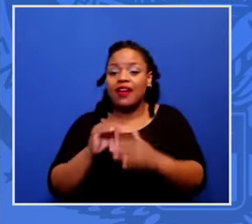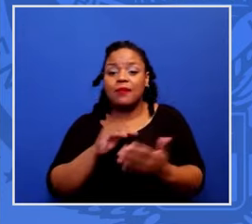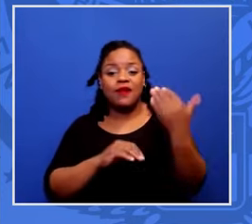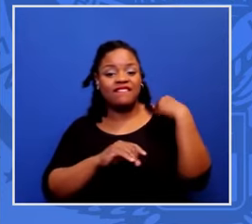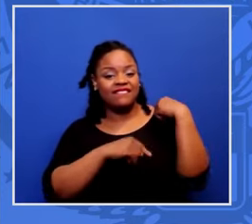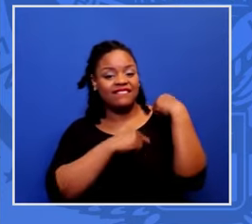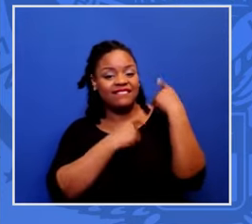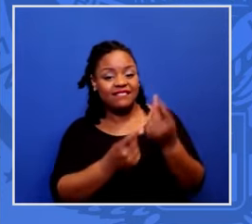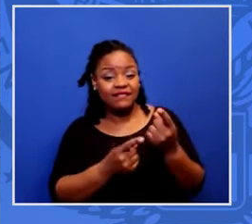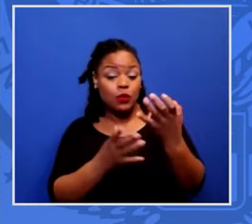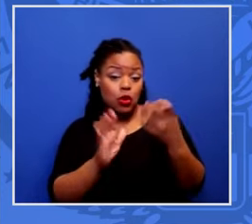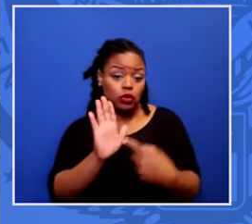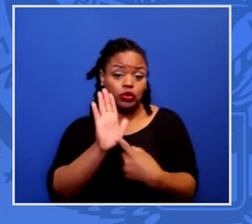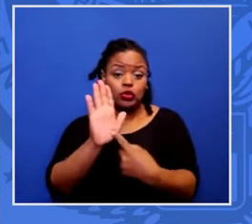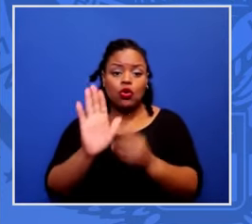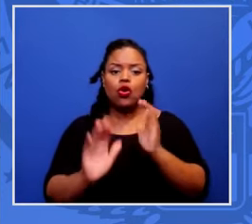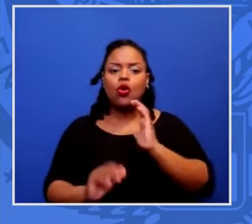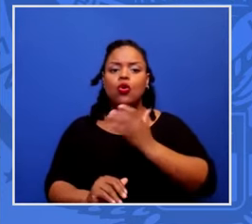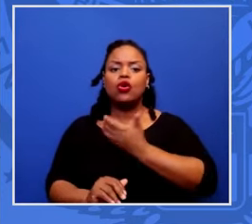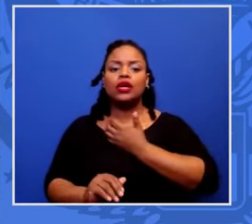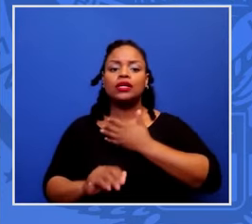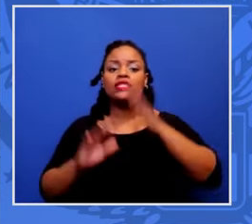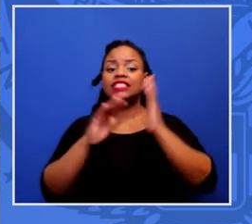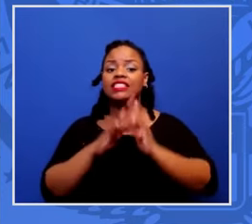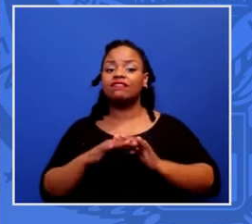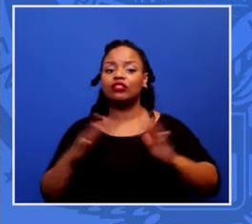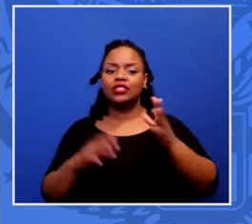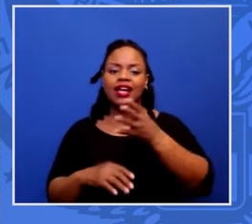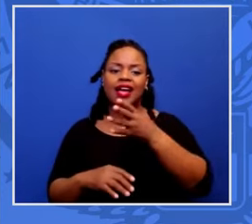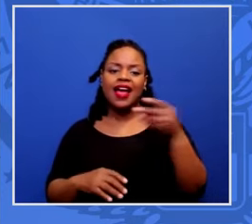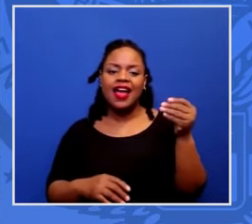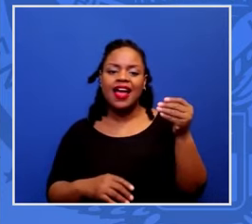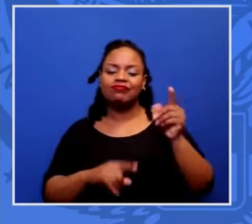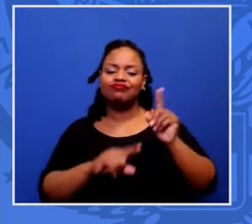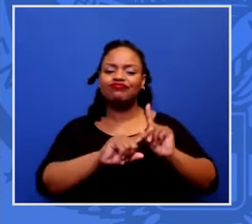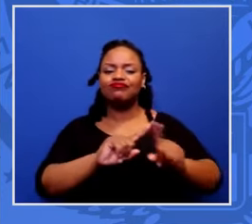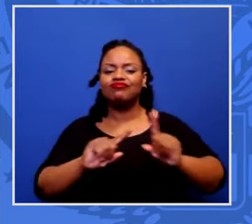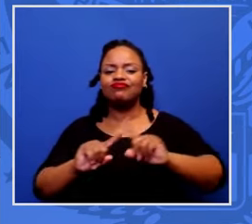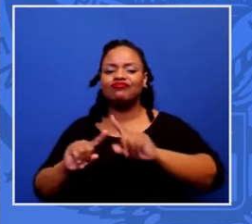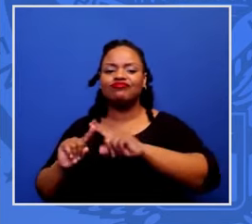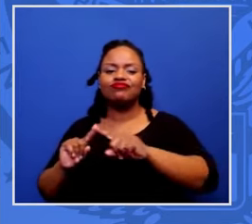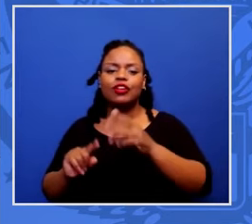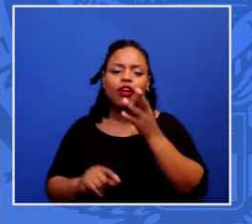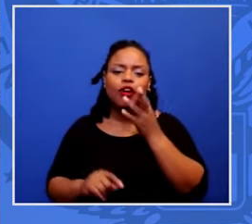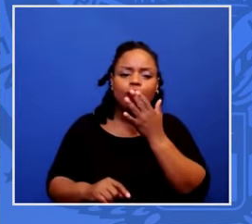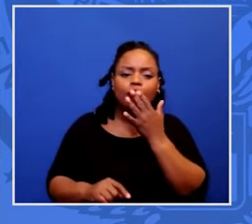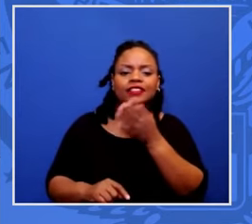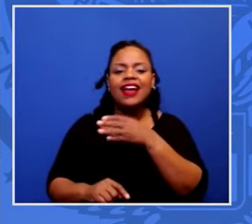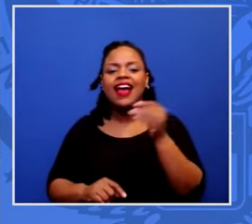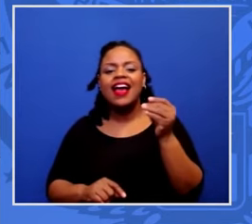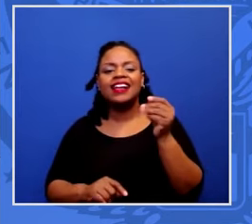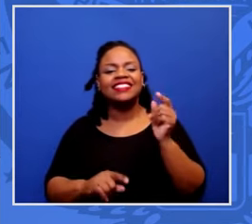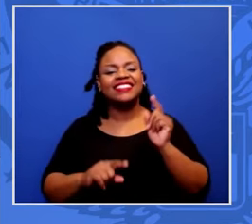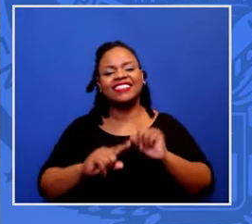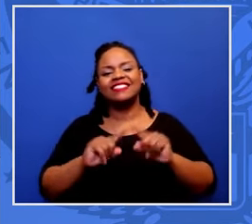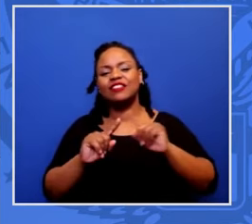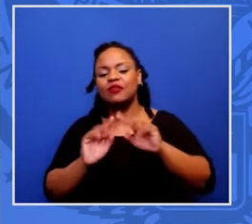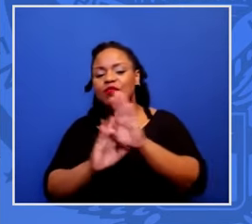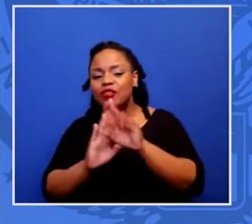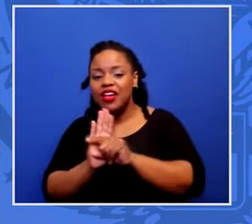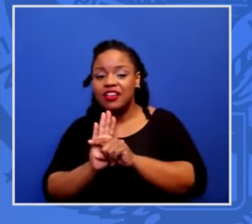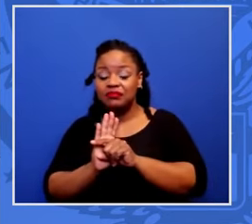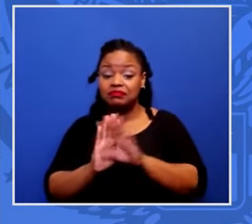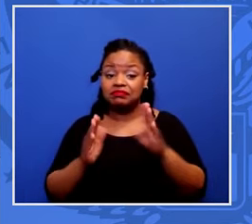community. So to celebrate the colors and that diversity and the beauty in our lives, let's head to the Austin